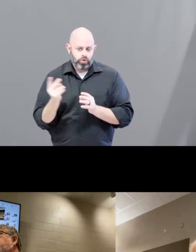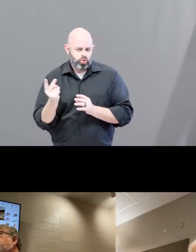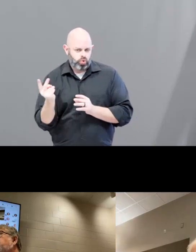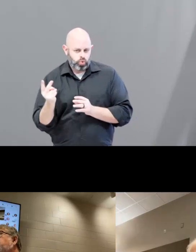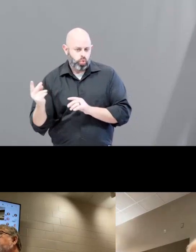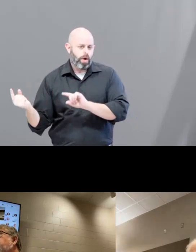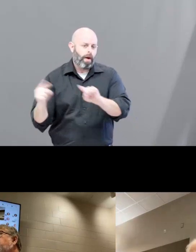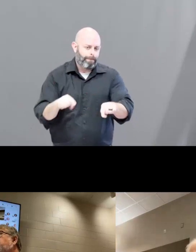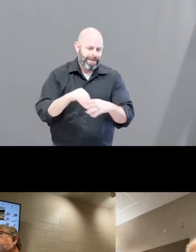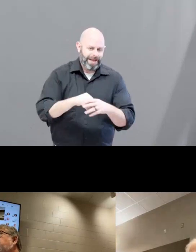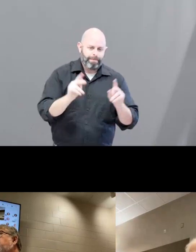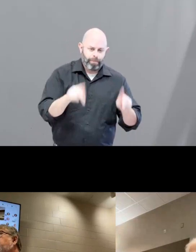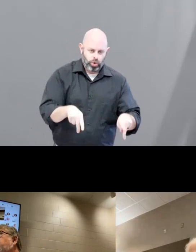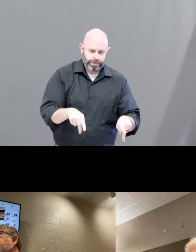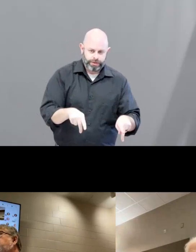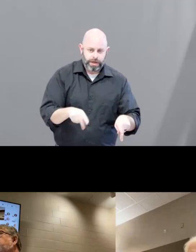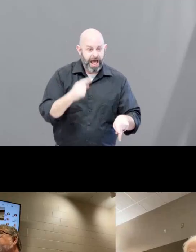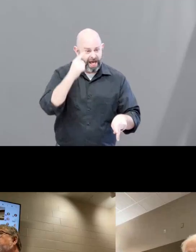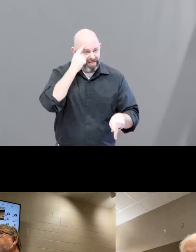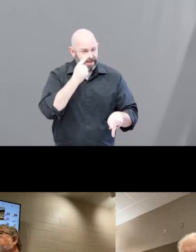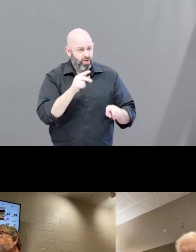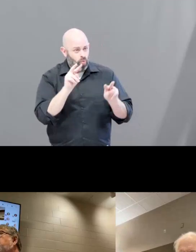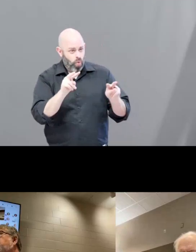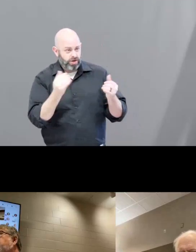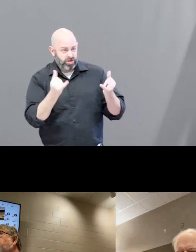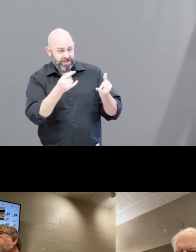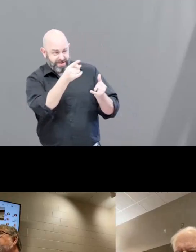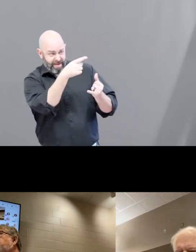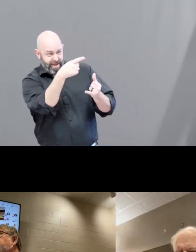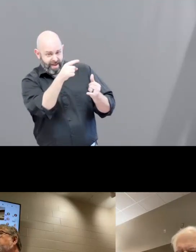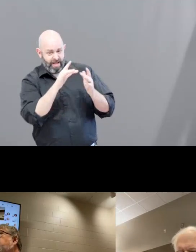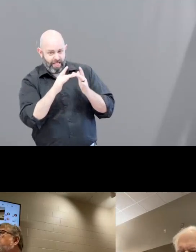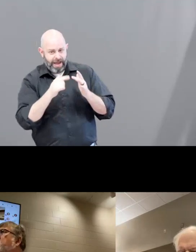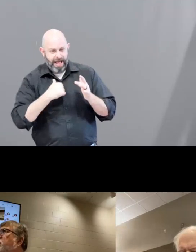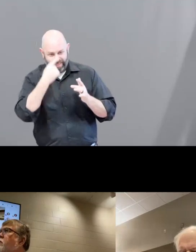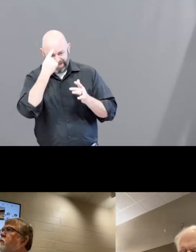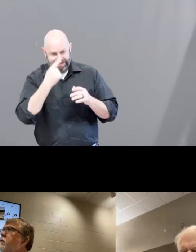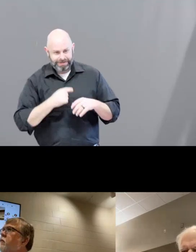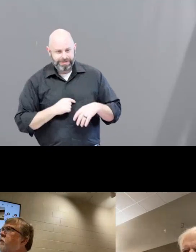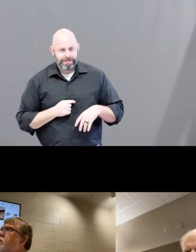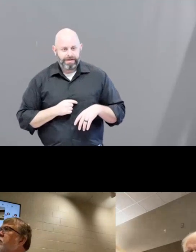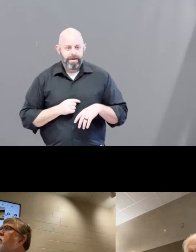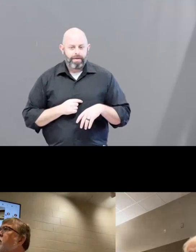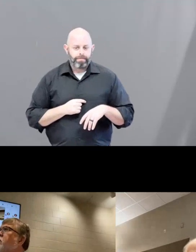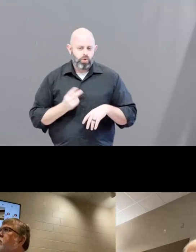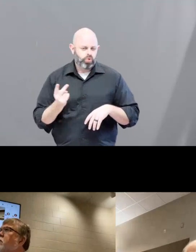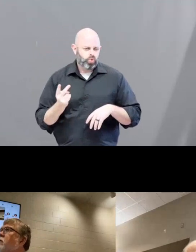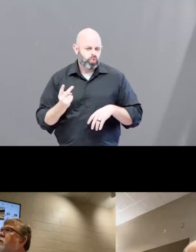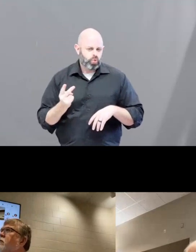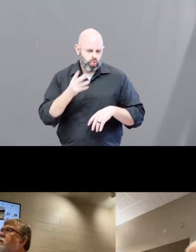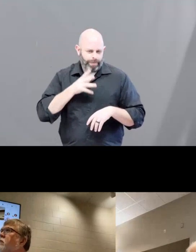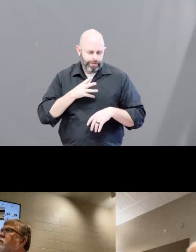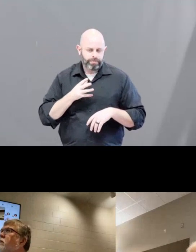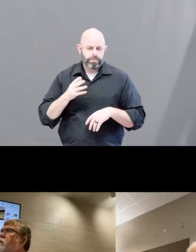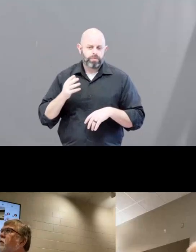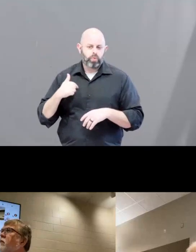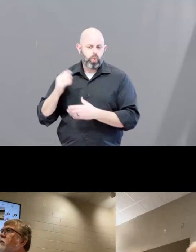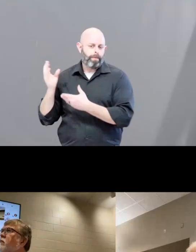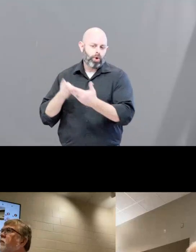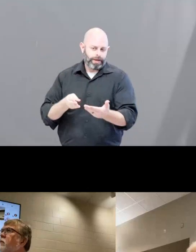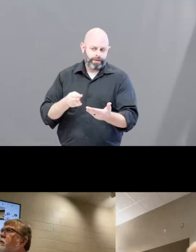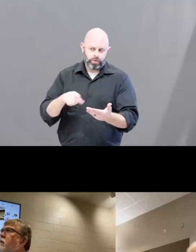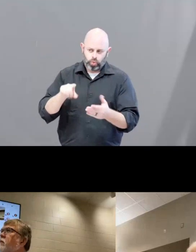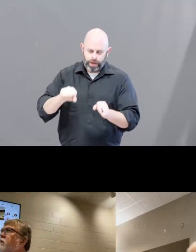they can be in person. I think they're actually watching the board meeting today. And then we'll bring them in so that you can have